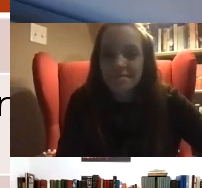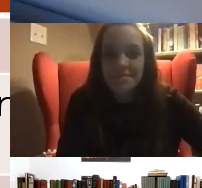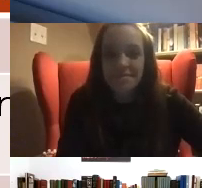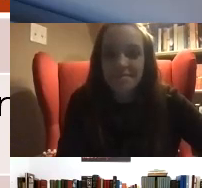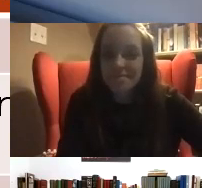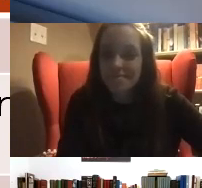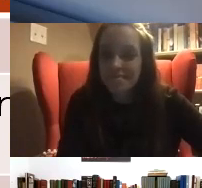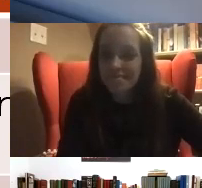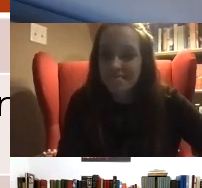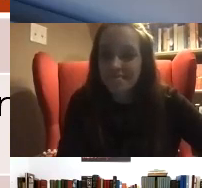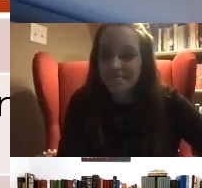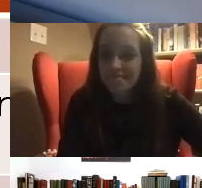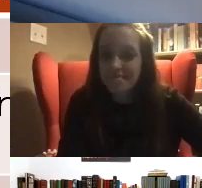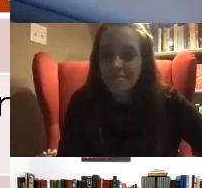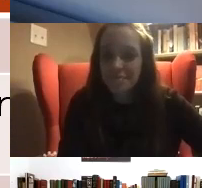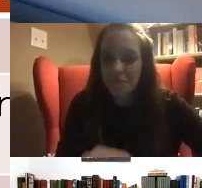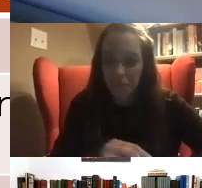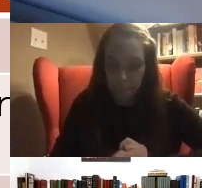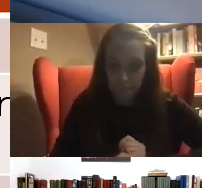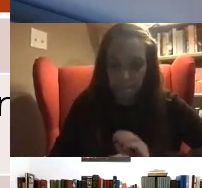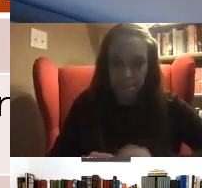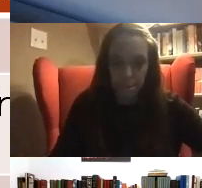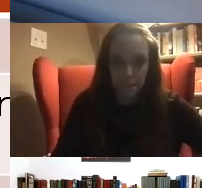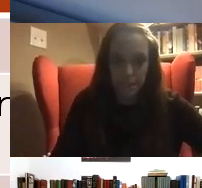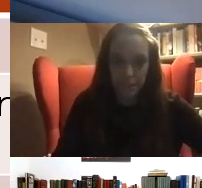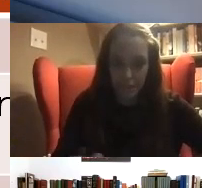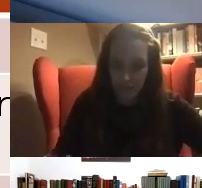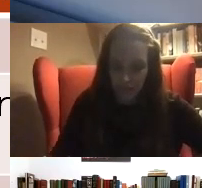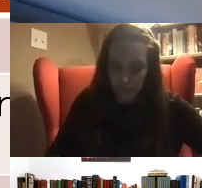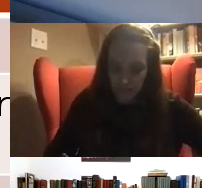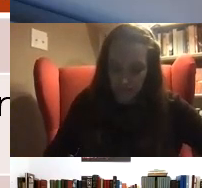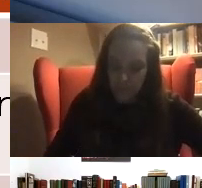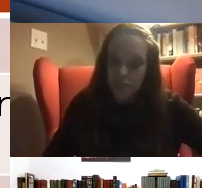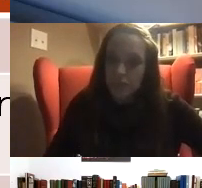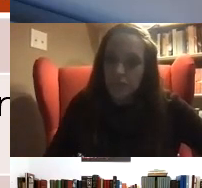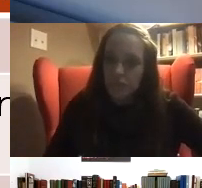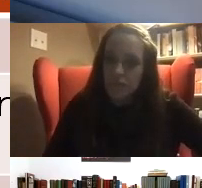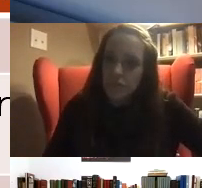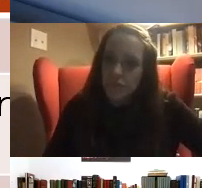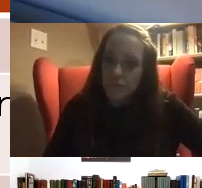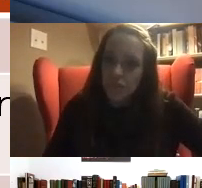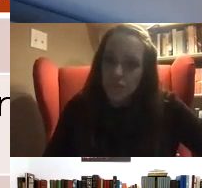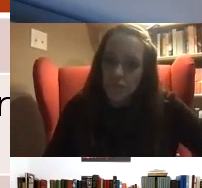Dice ahí como coágulos, los sacan. And also if